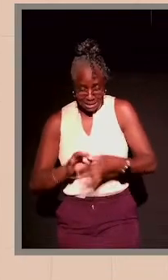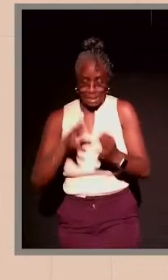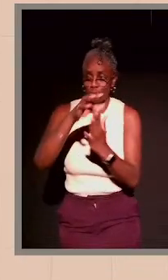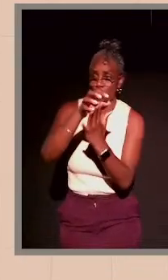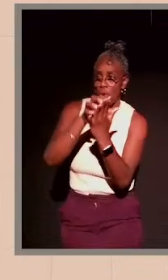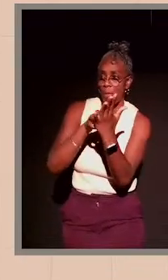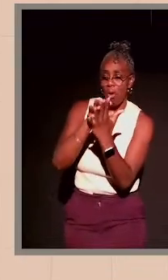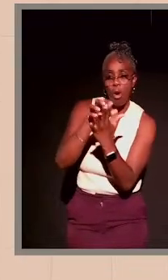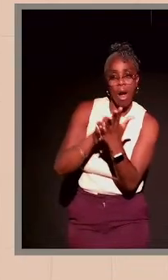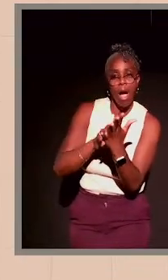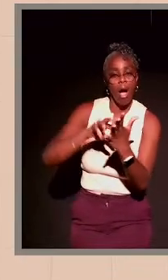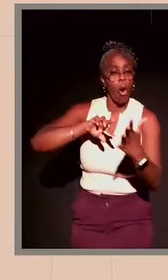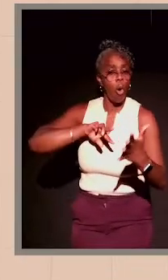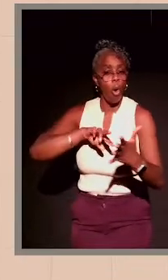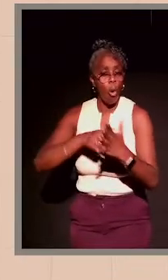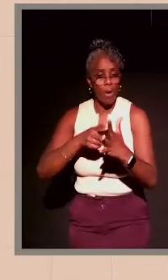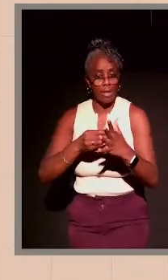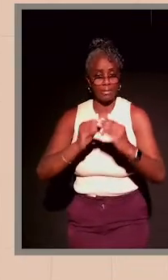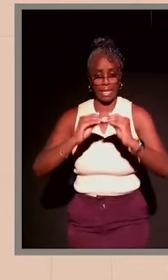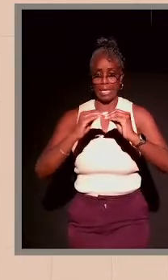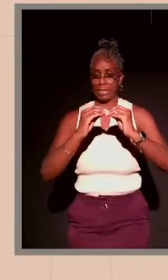an organized, symmetrical way.